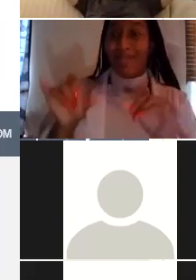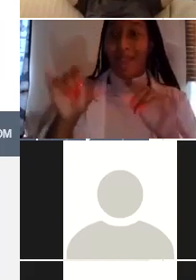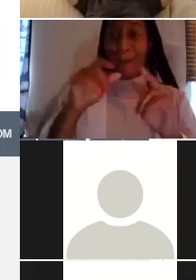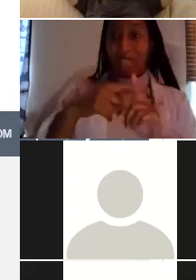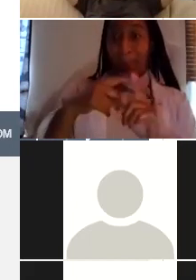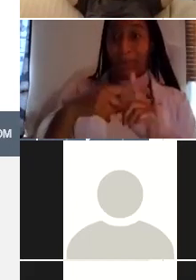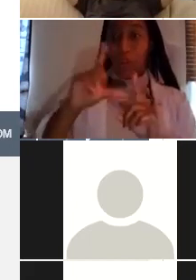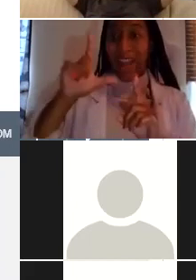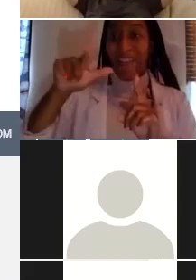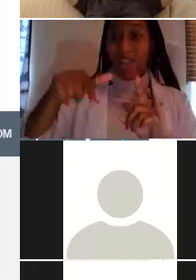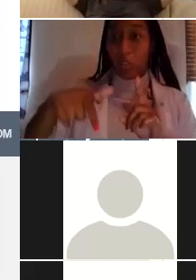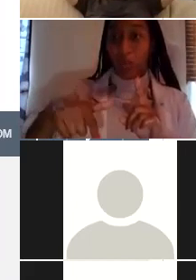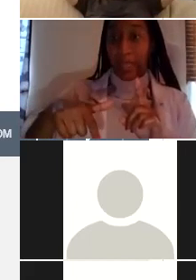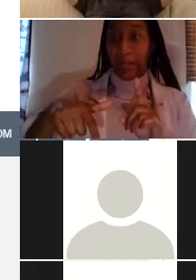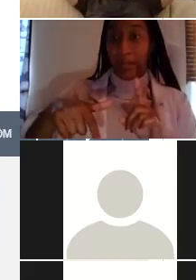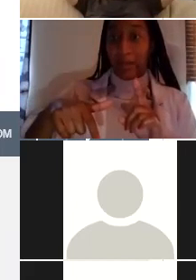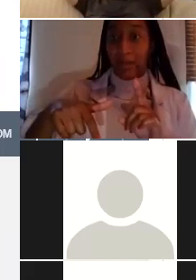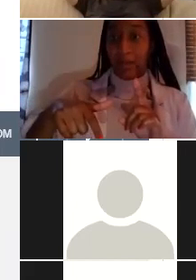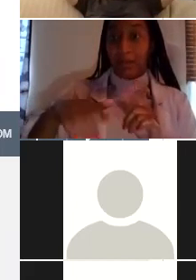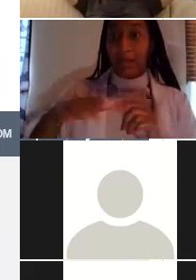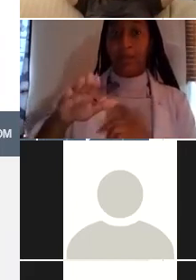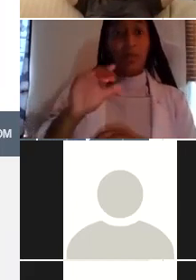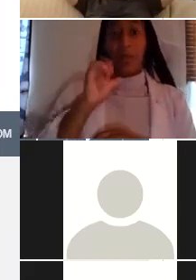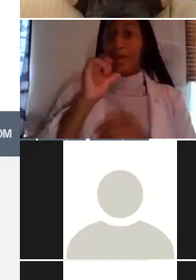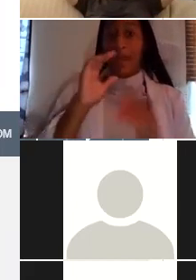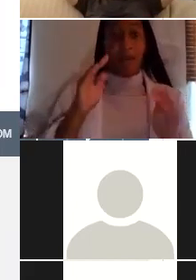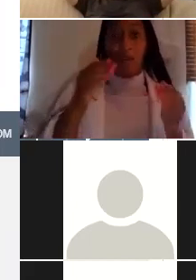We don't deal with linear expansion, so don't worry about those.